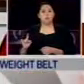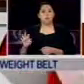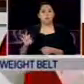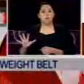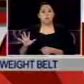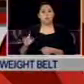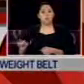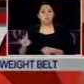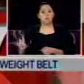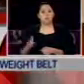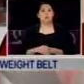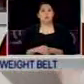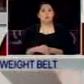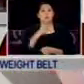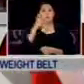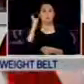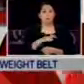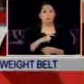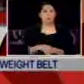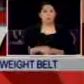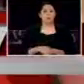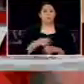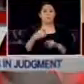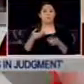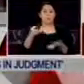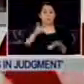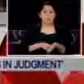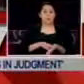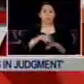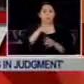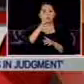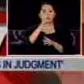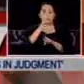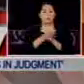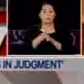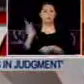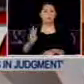089-121-011-95-7. So ordered, 6th February